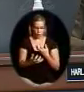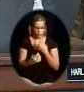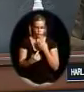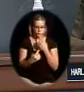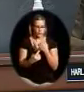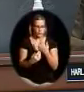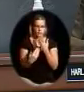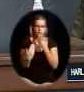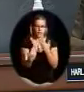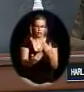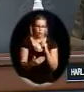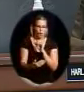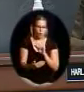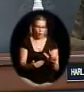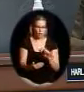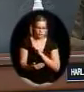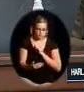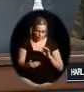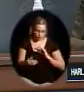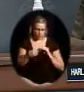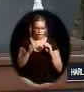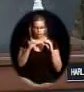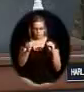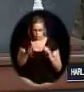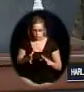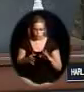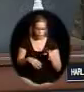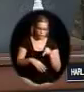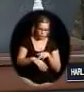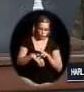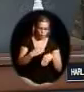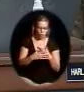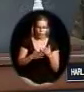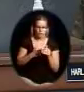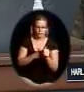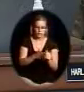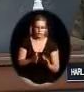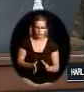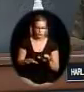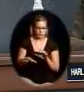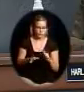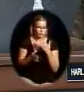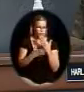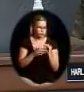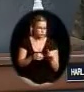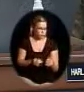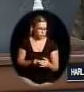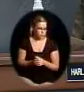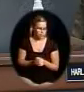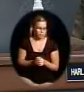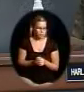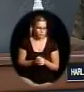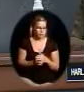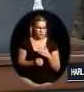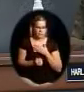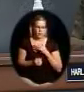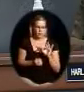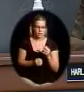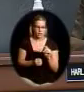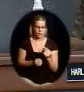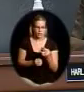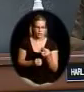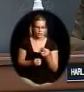all the staff and the teachers and the principals and all the leaders who've done such a great job on us having and this is my 9th